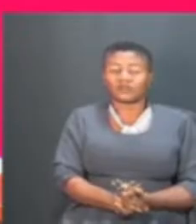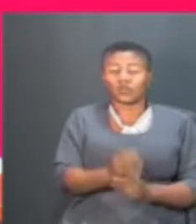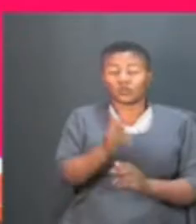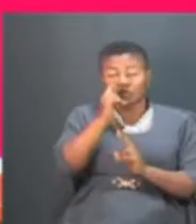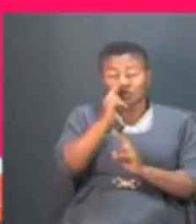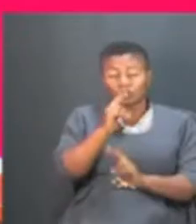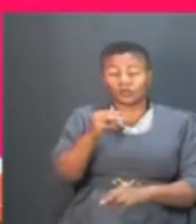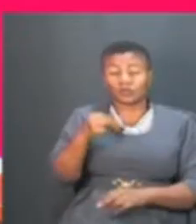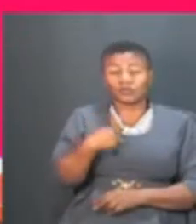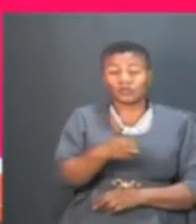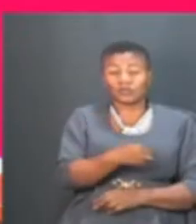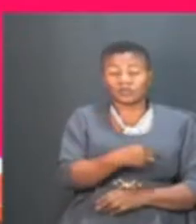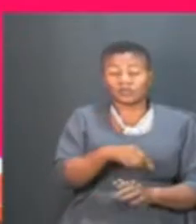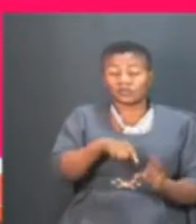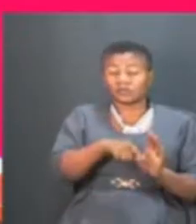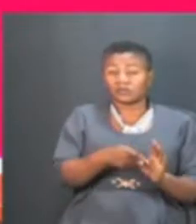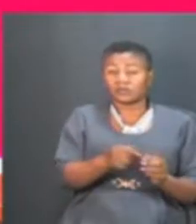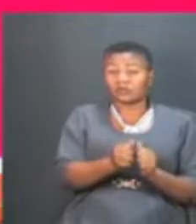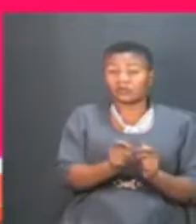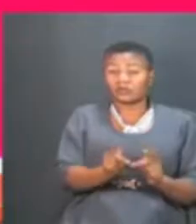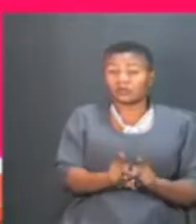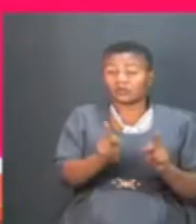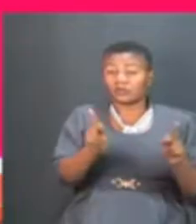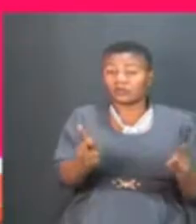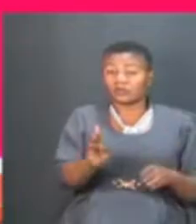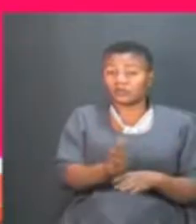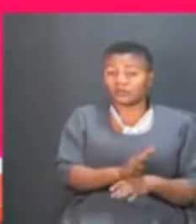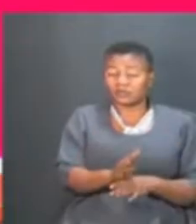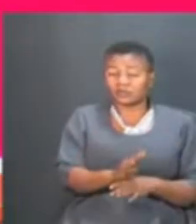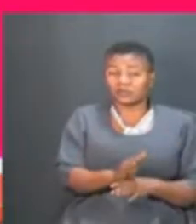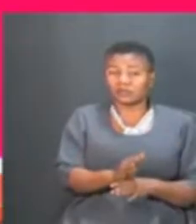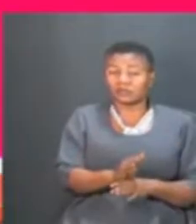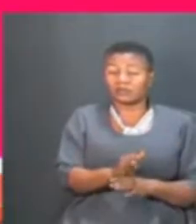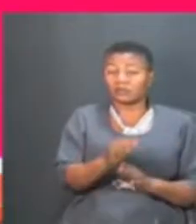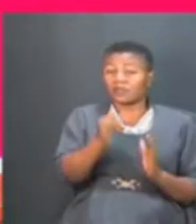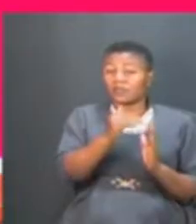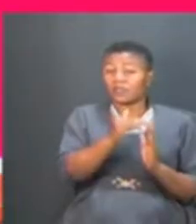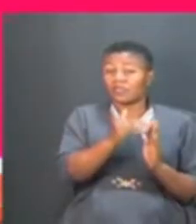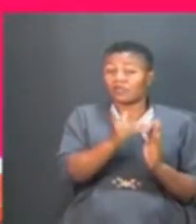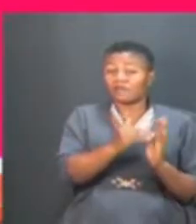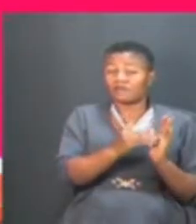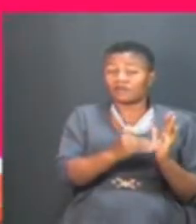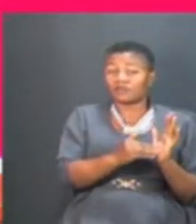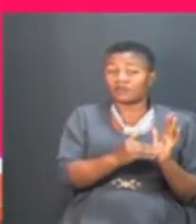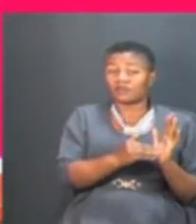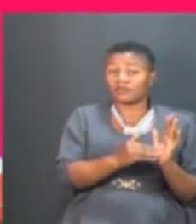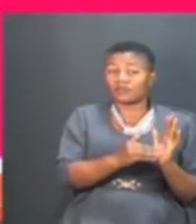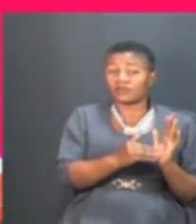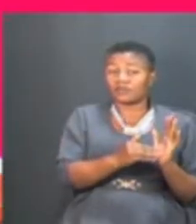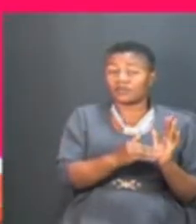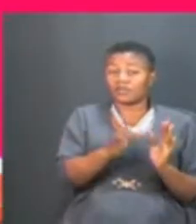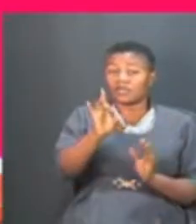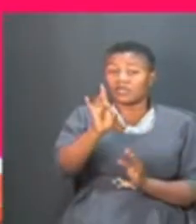that commencement of public business presentation of papers. Item numbered 8A.